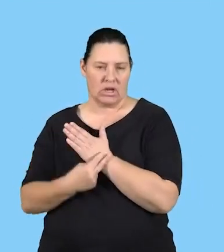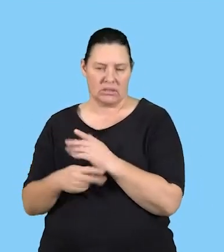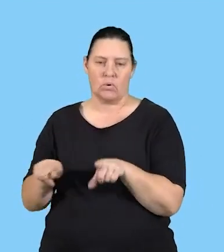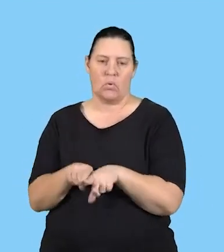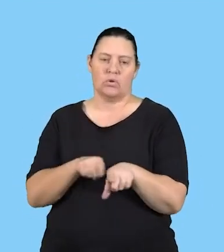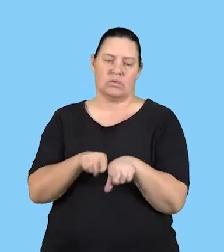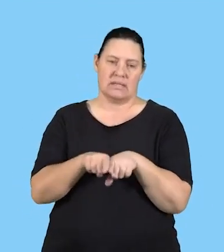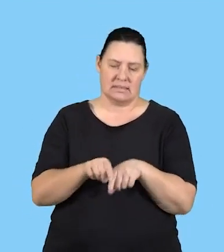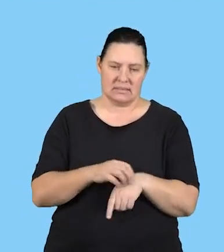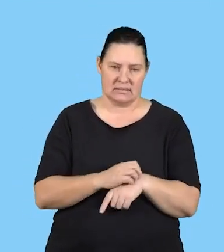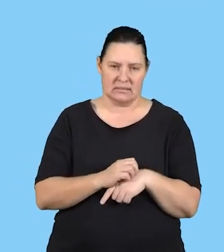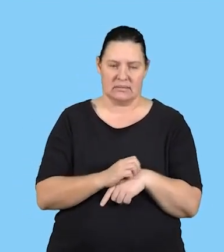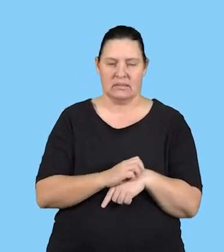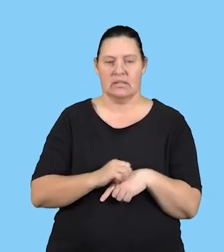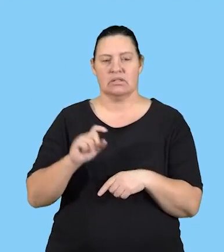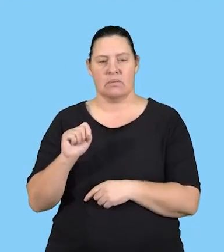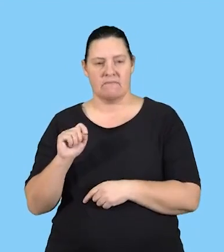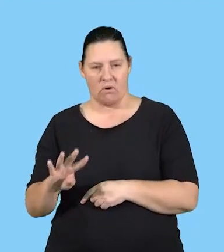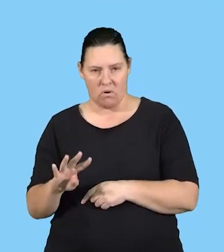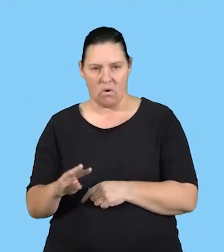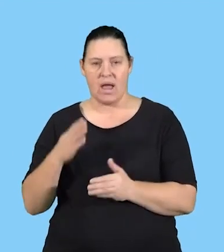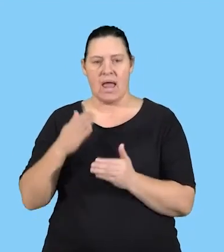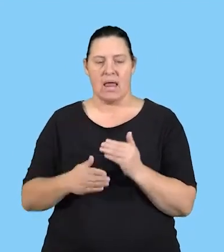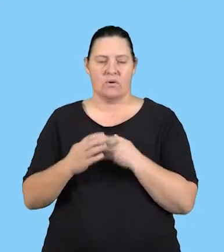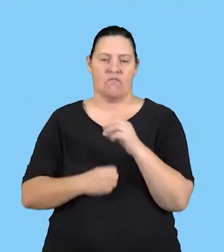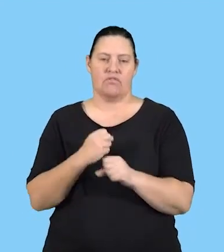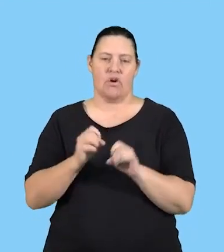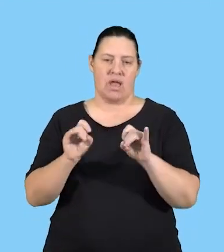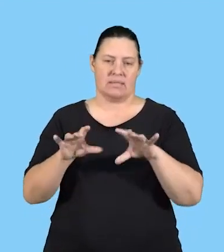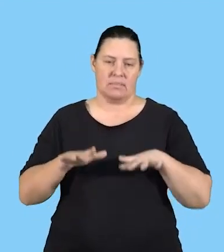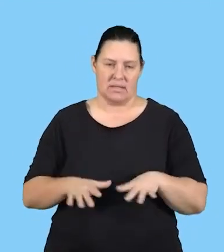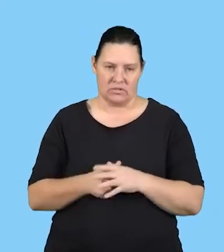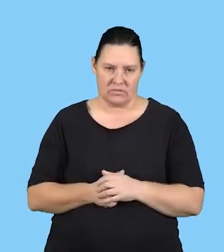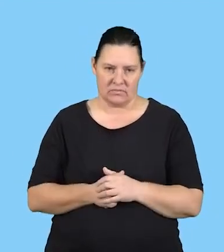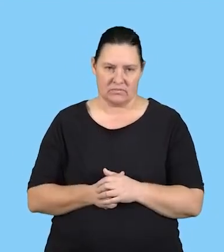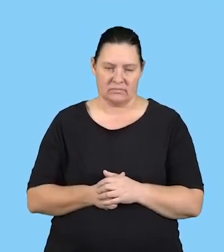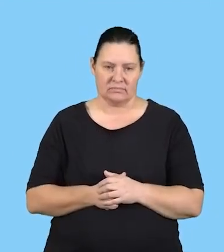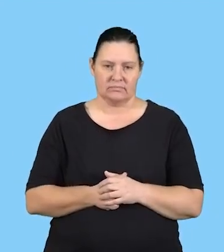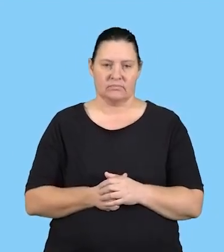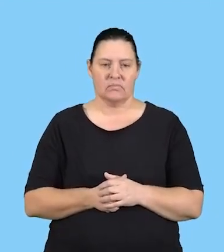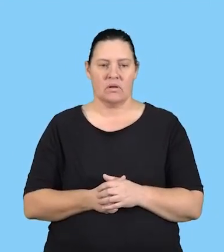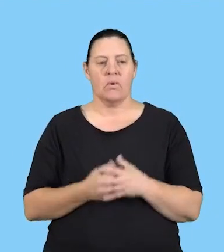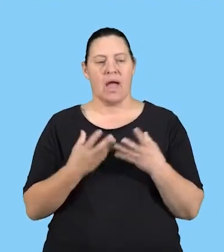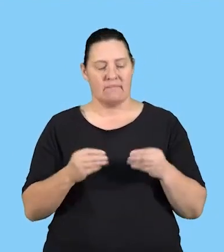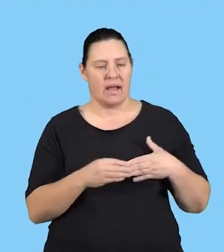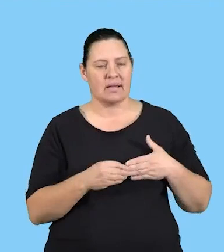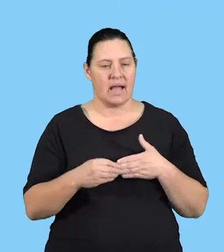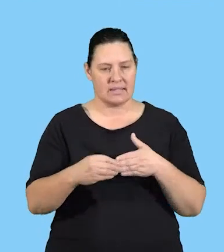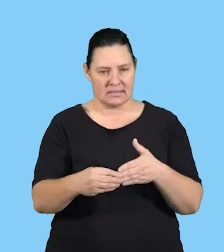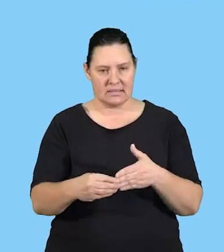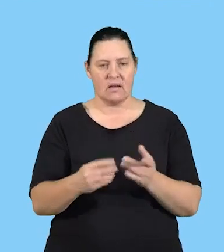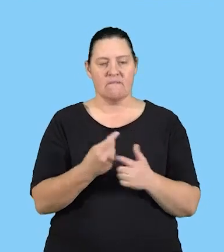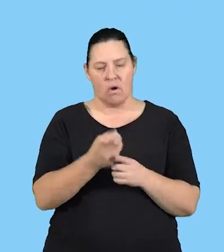test. Then in term 4, we have got end of the year examination. Colleagues, we have given guidance in a form